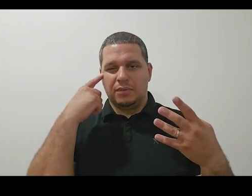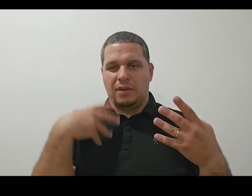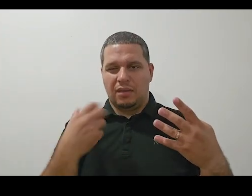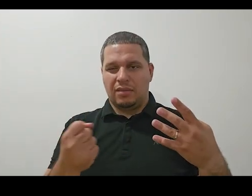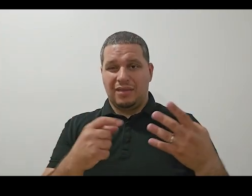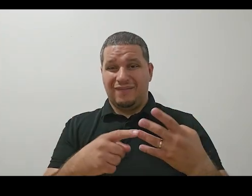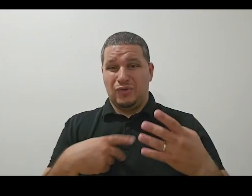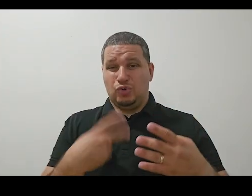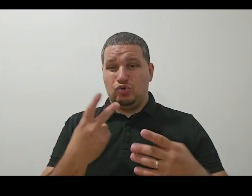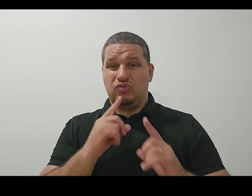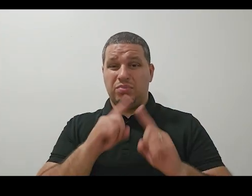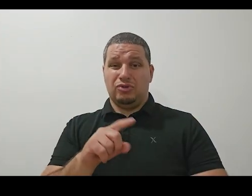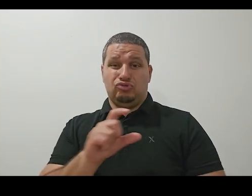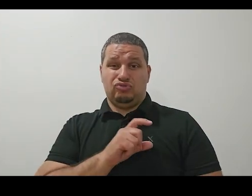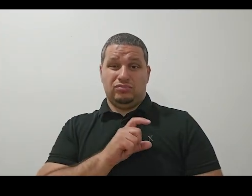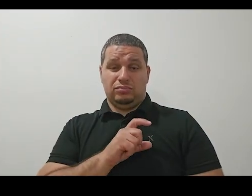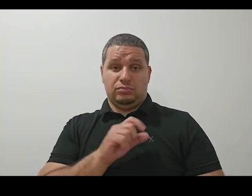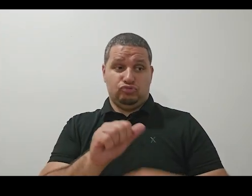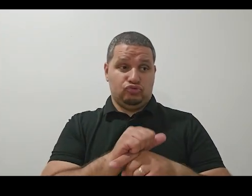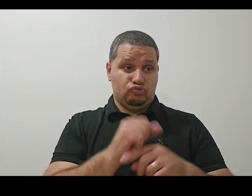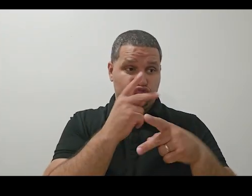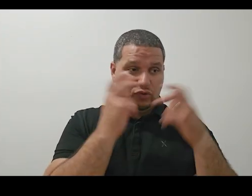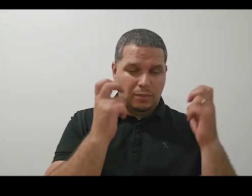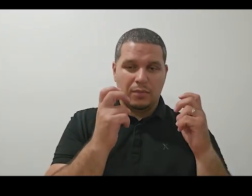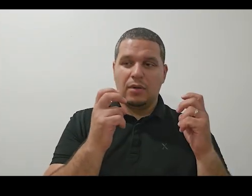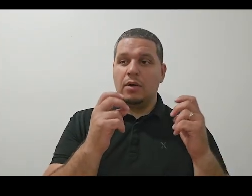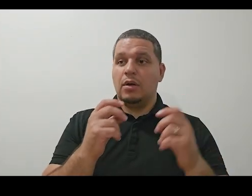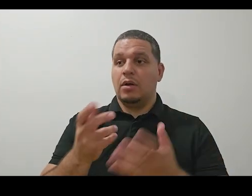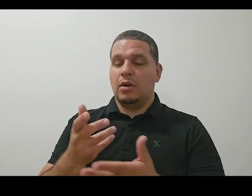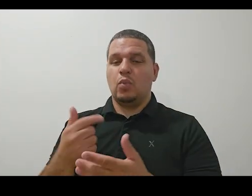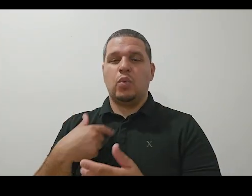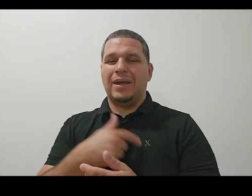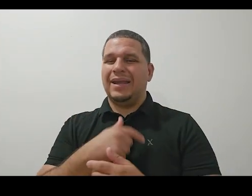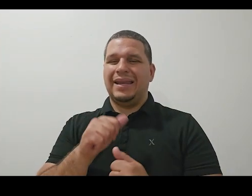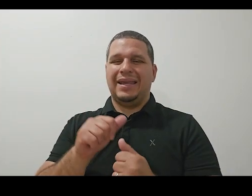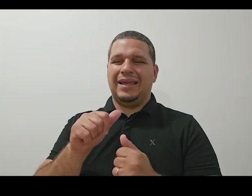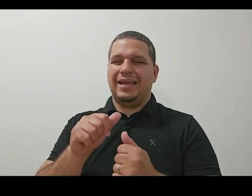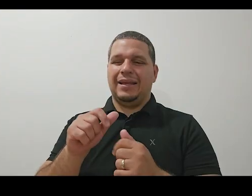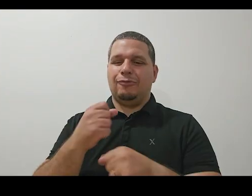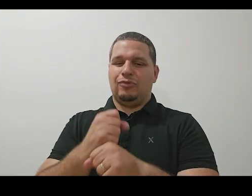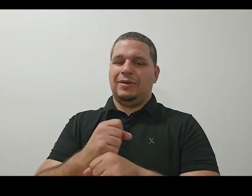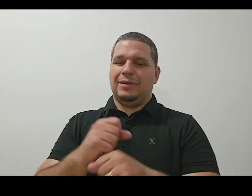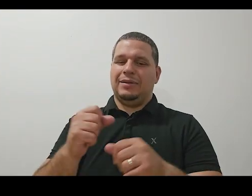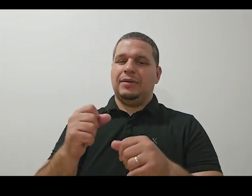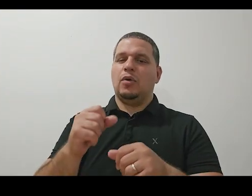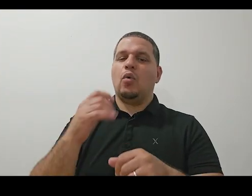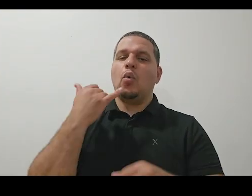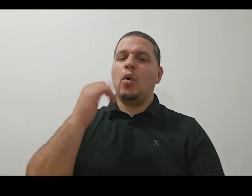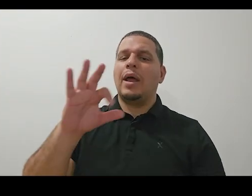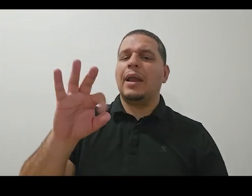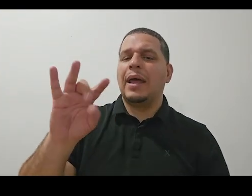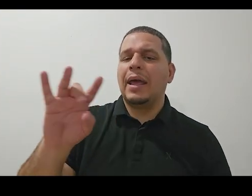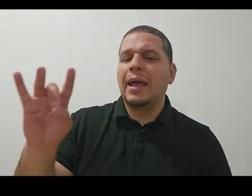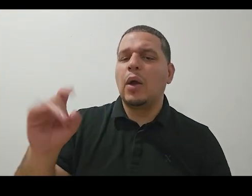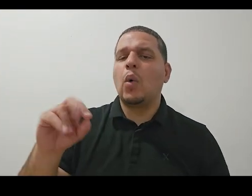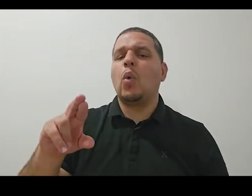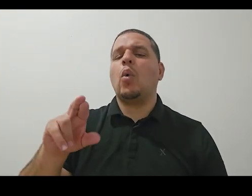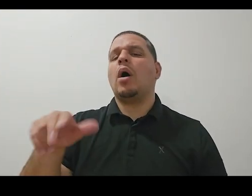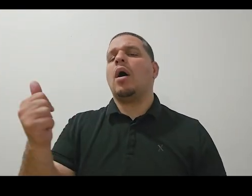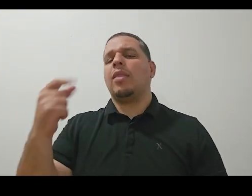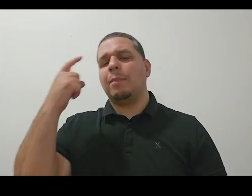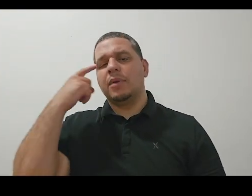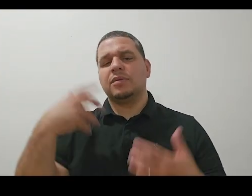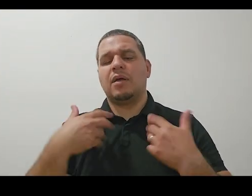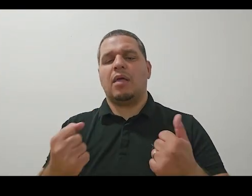respond to mental health. So they got two responses, but police are trained in crime. We need to move away to create a safe space like calling 988